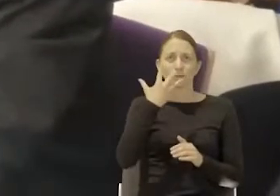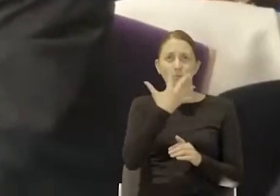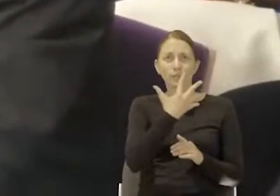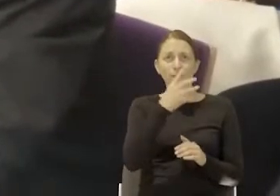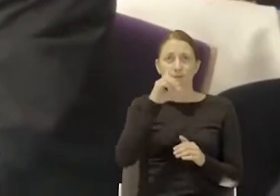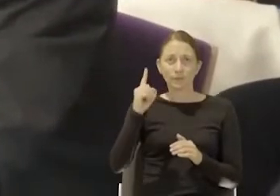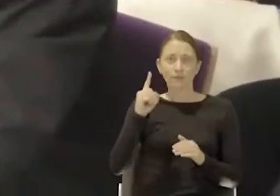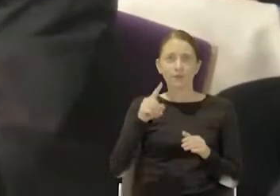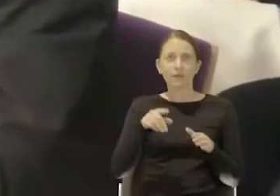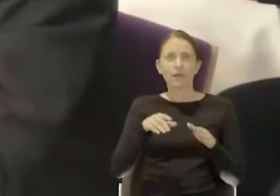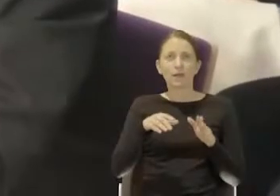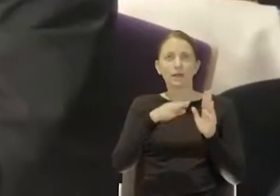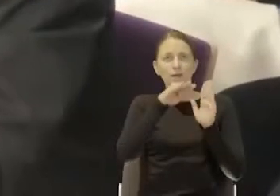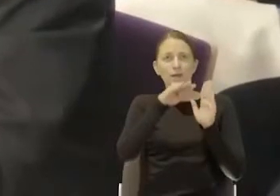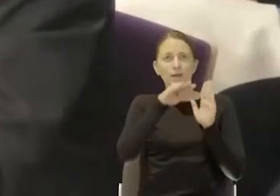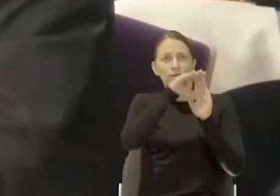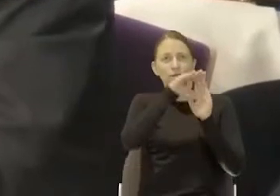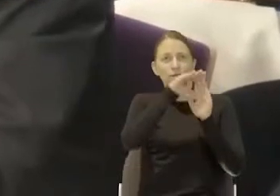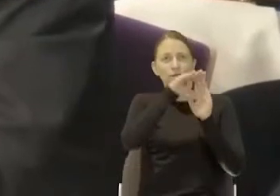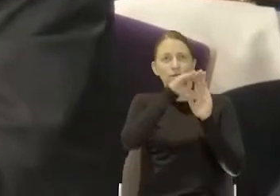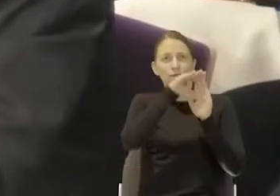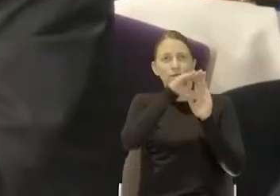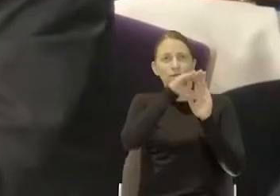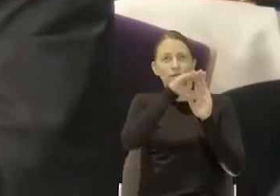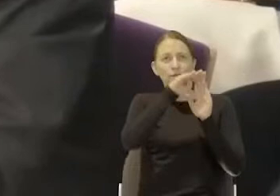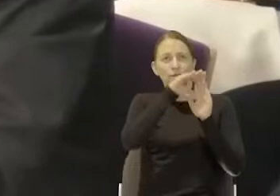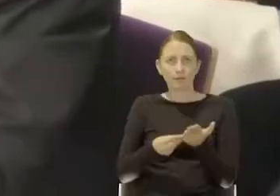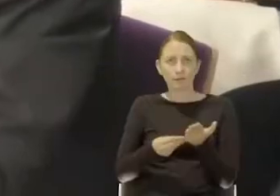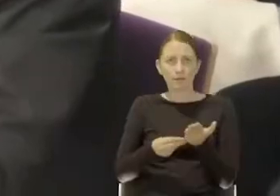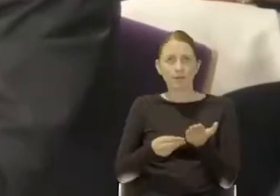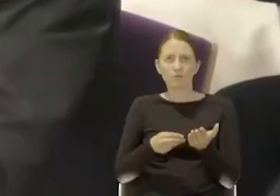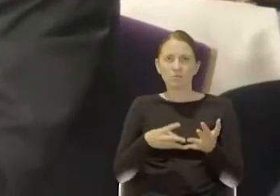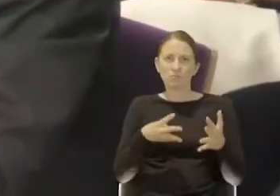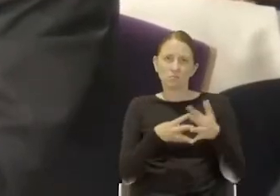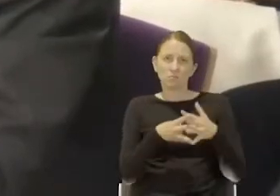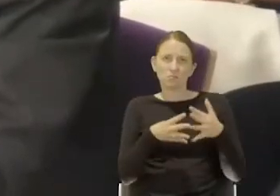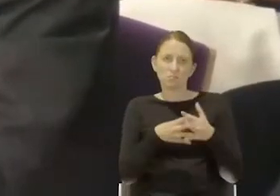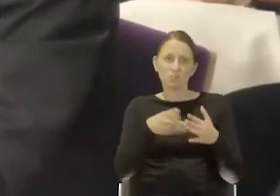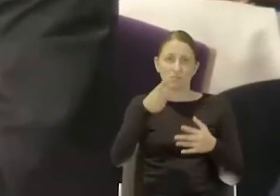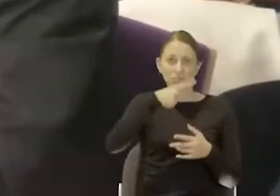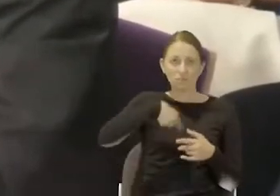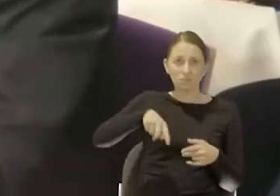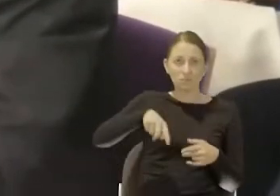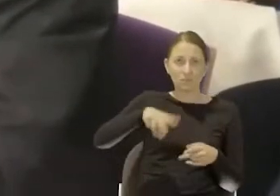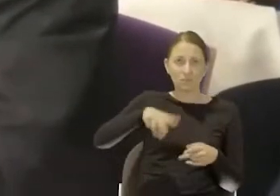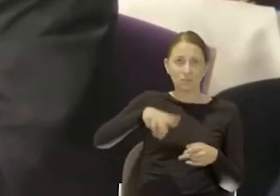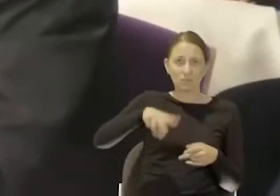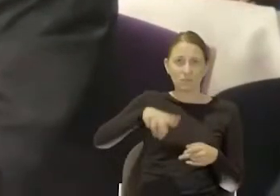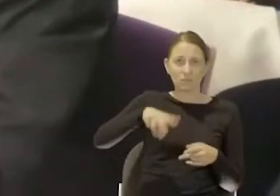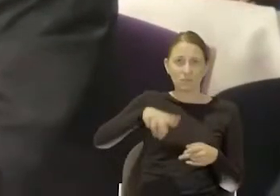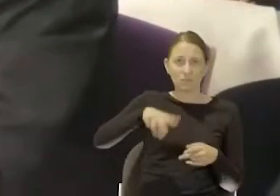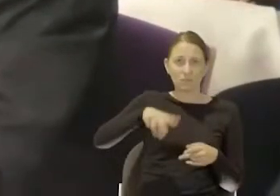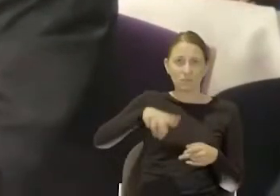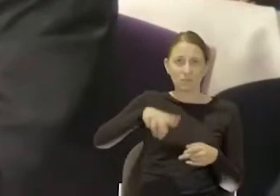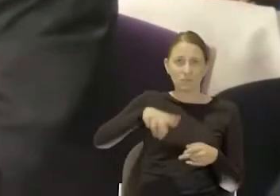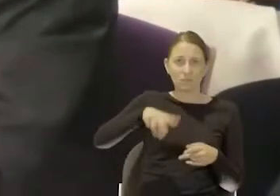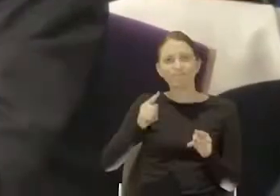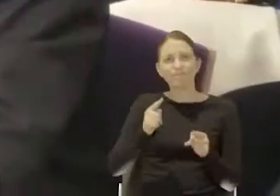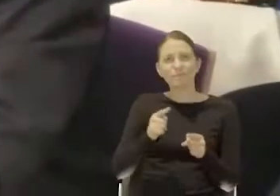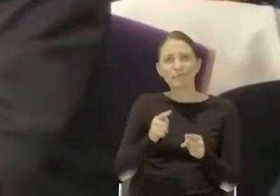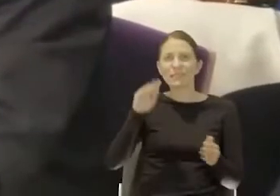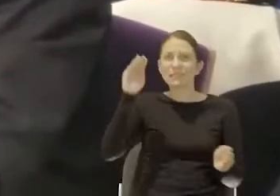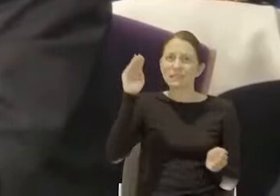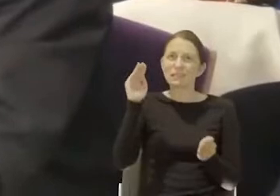population constitutes more than half of the population of Azerbaijan. In recent years, we have adopted respective legislative acts and